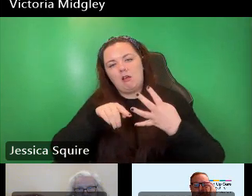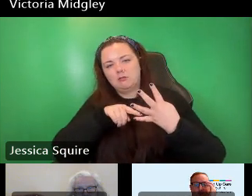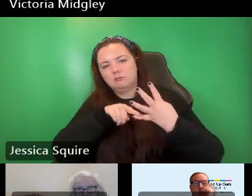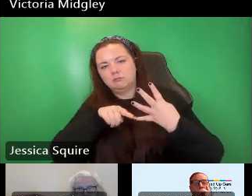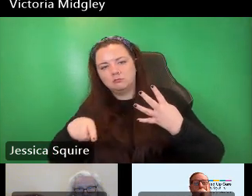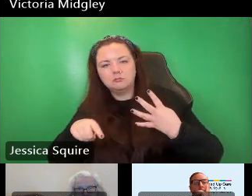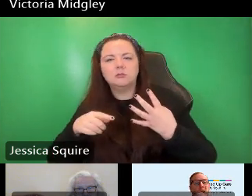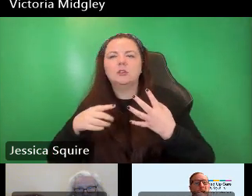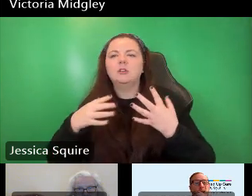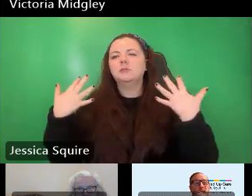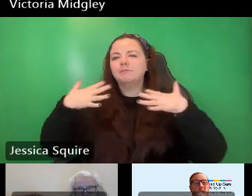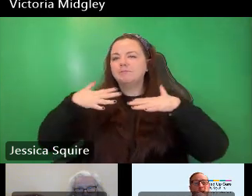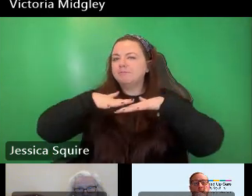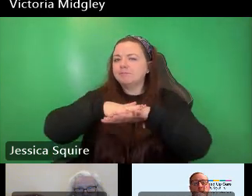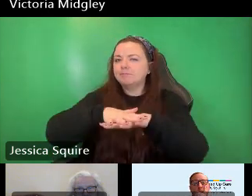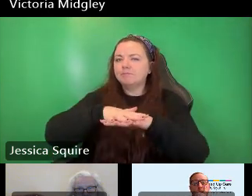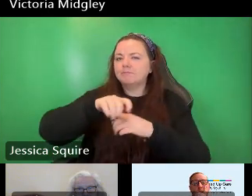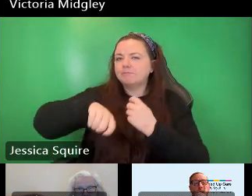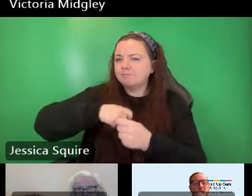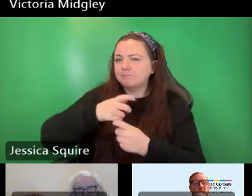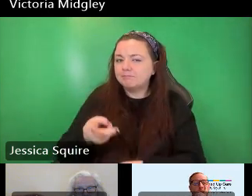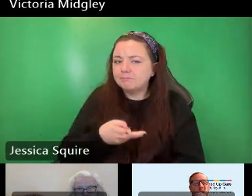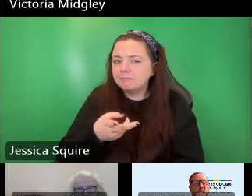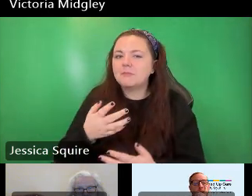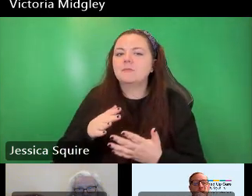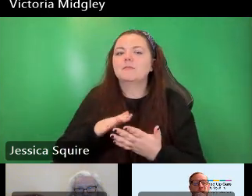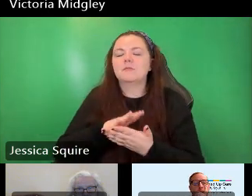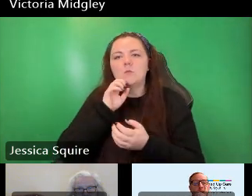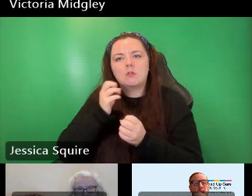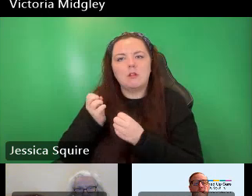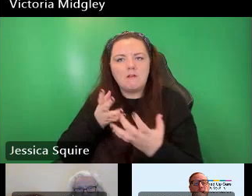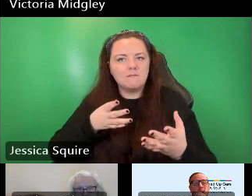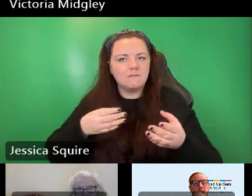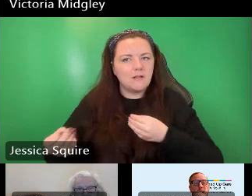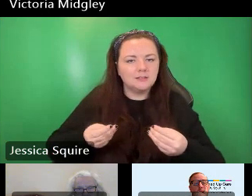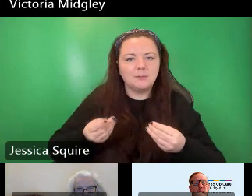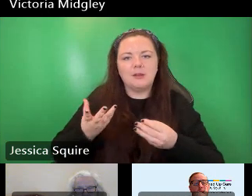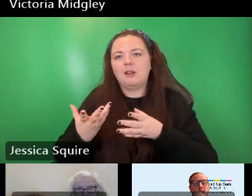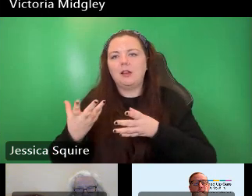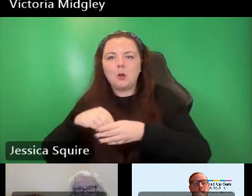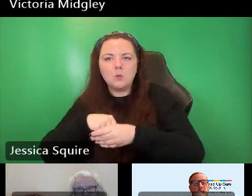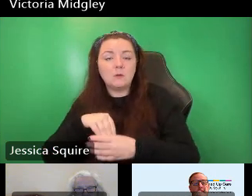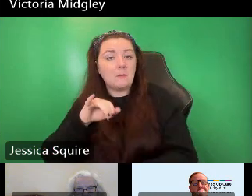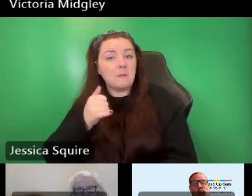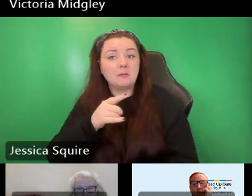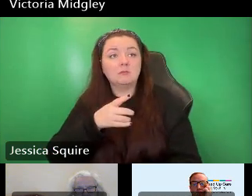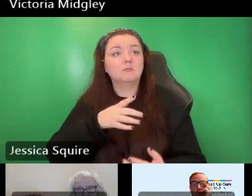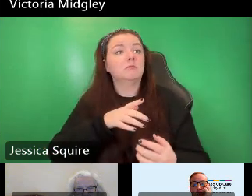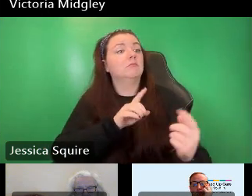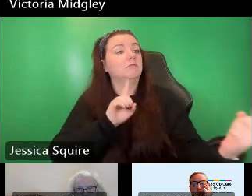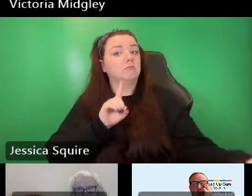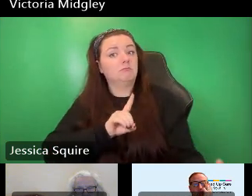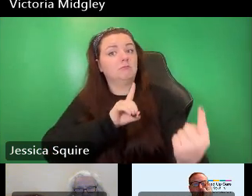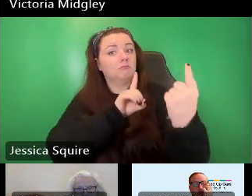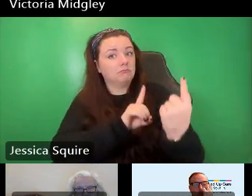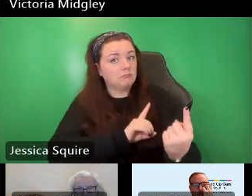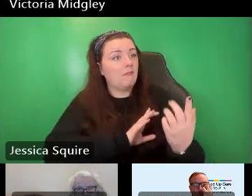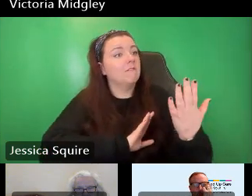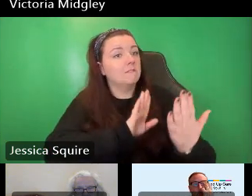and face-to-face services more flexibly. So sometimes you might see a clinician face-to-face and then the treatment would continue using a